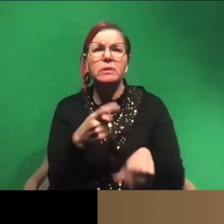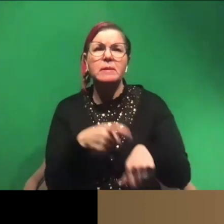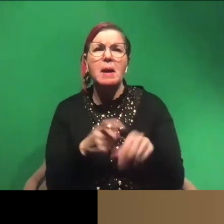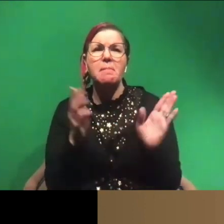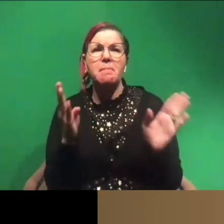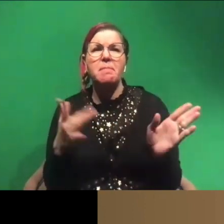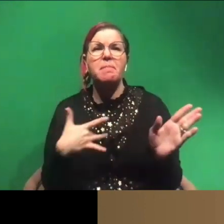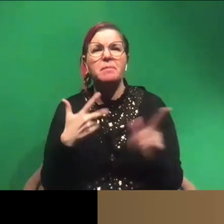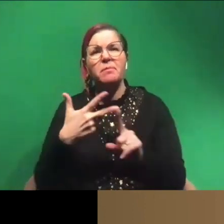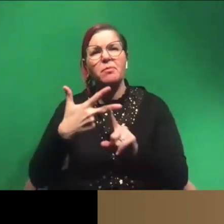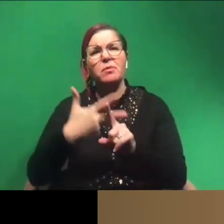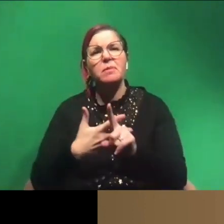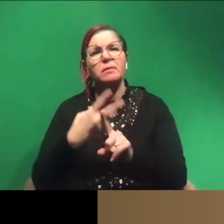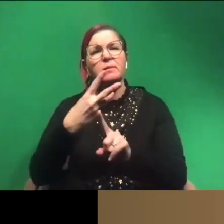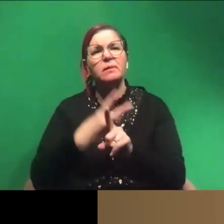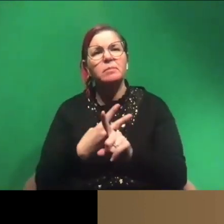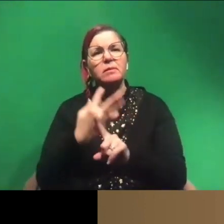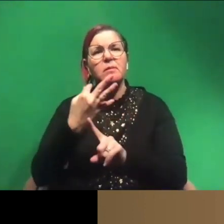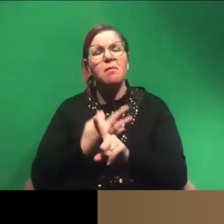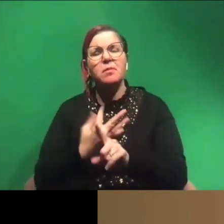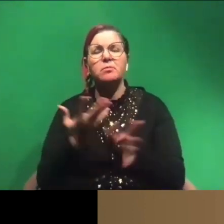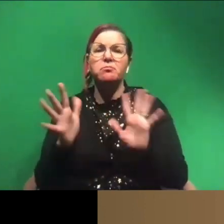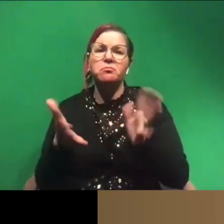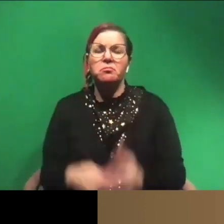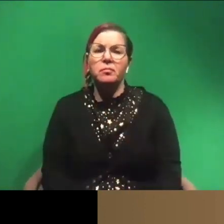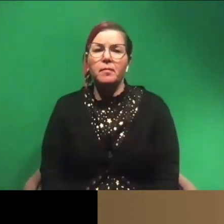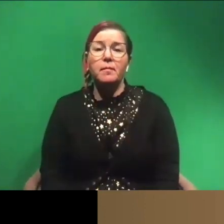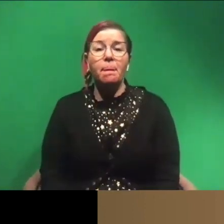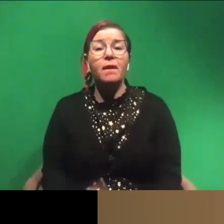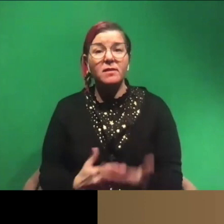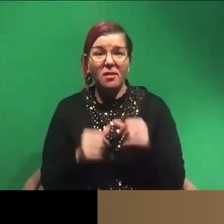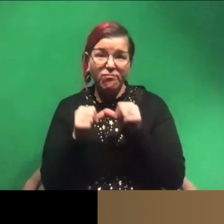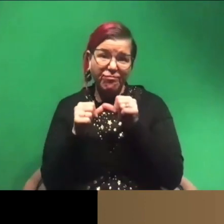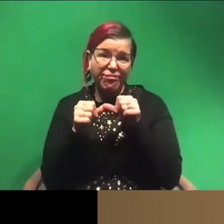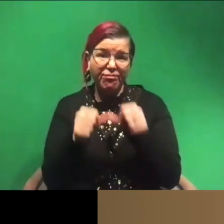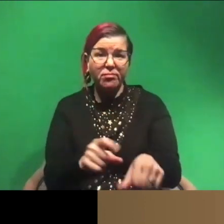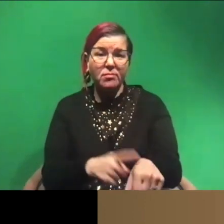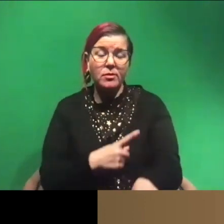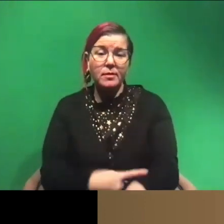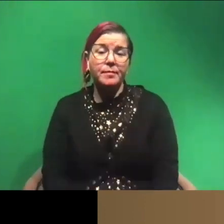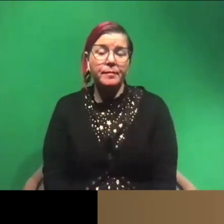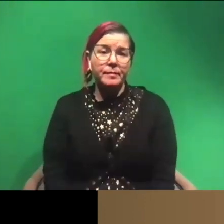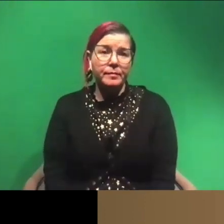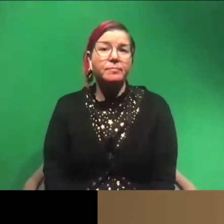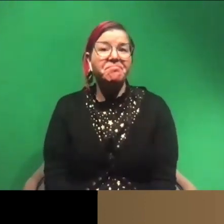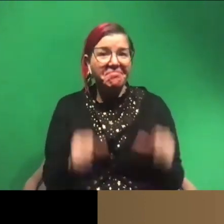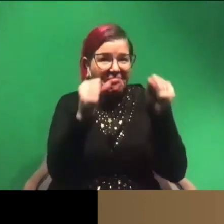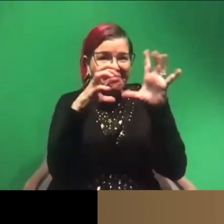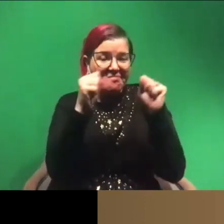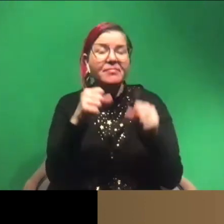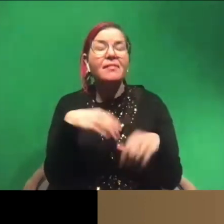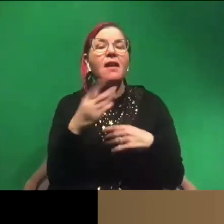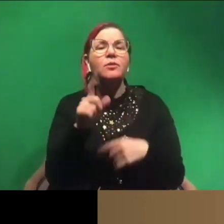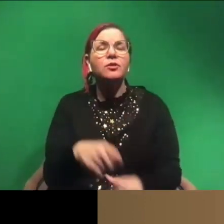amount is like 3 months or 6 months or 9 months. So some of these are actually very long duration missions. Awesome. Next